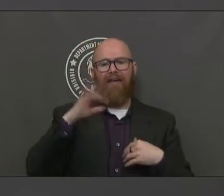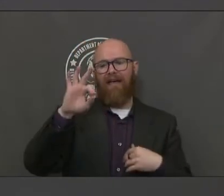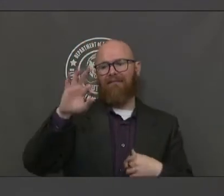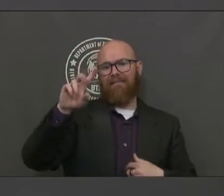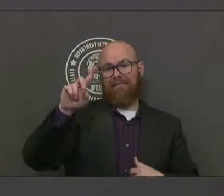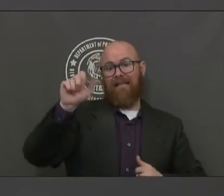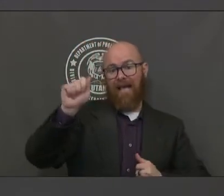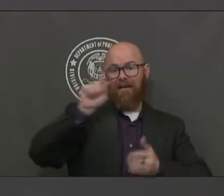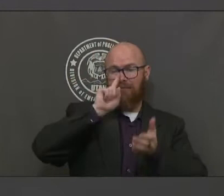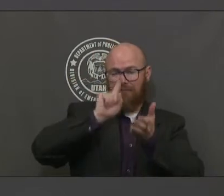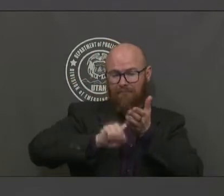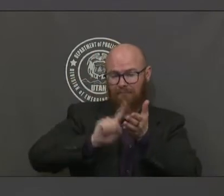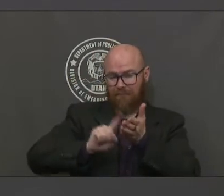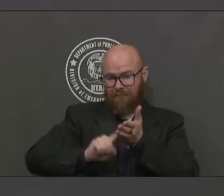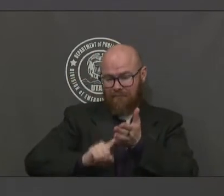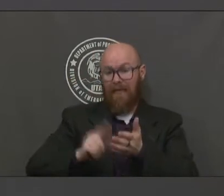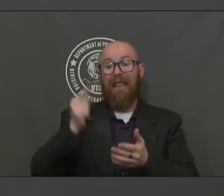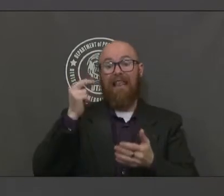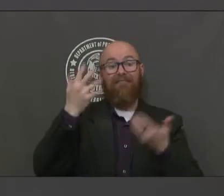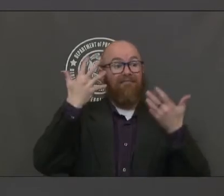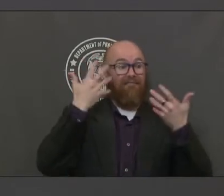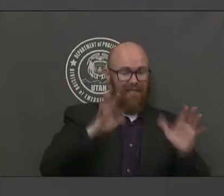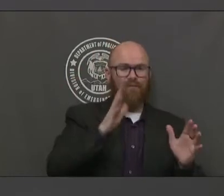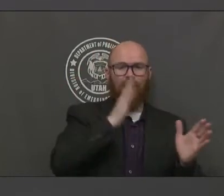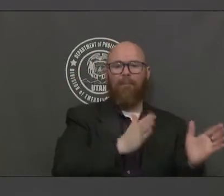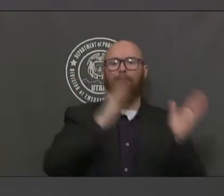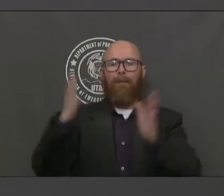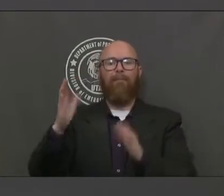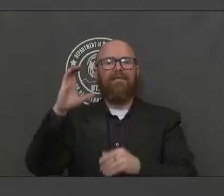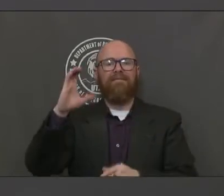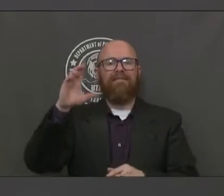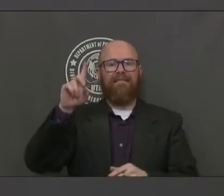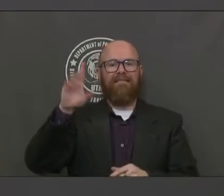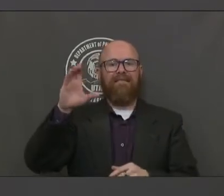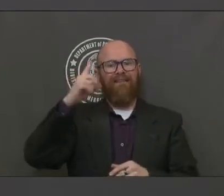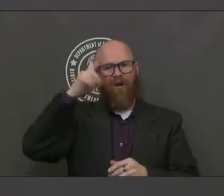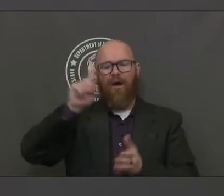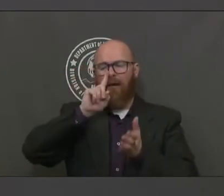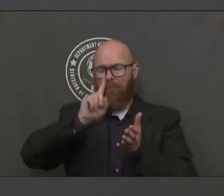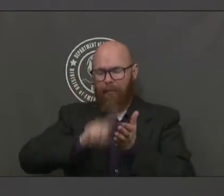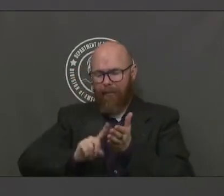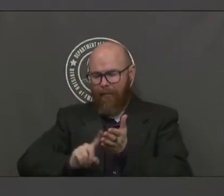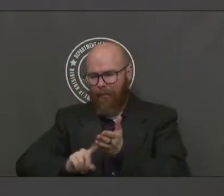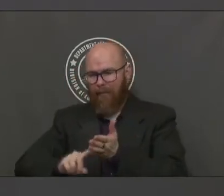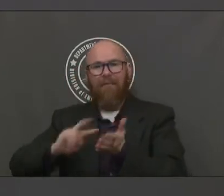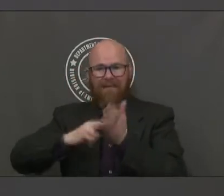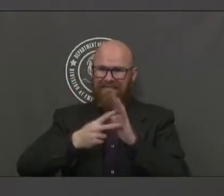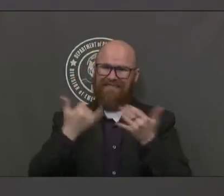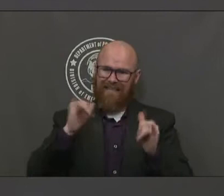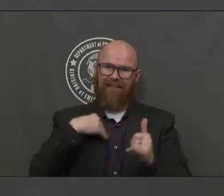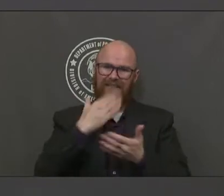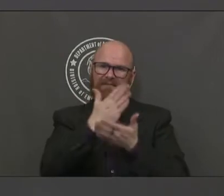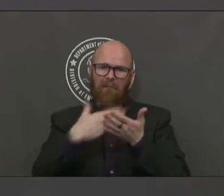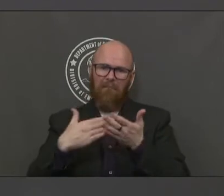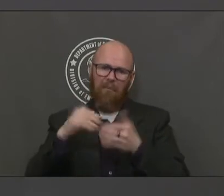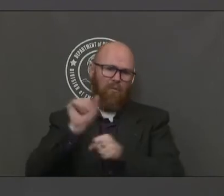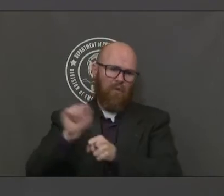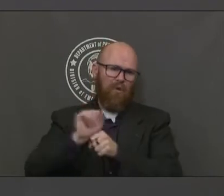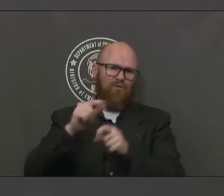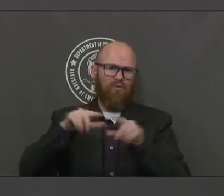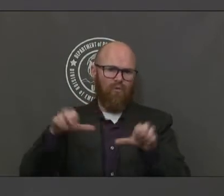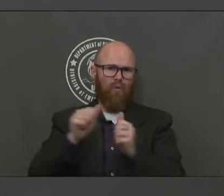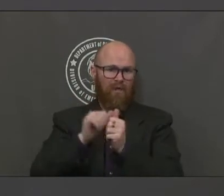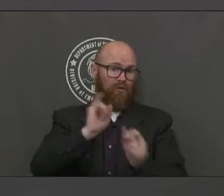CDC for contraindications, which population should get it, et cetera. So there's still more to come in terms of official guidance we will be getting